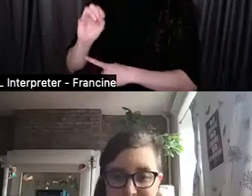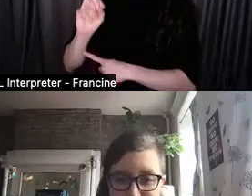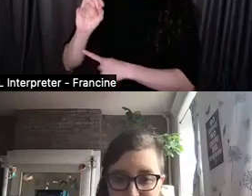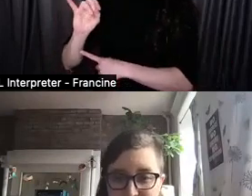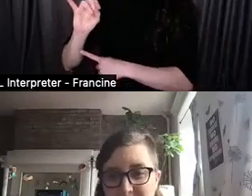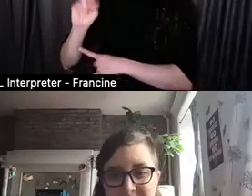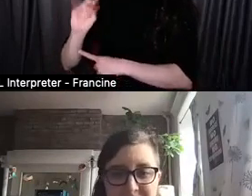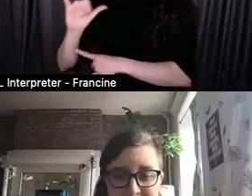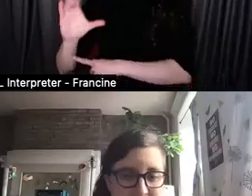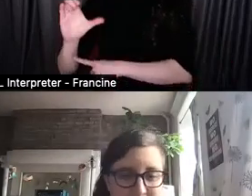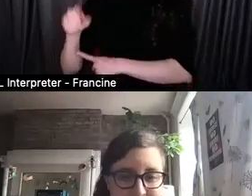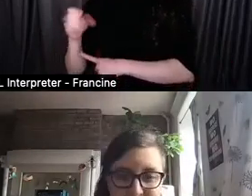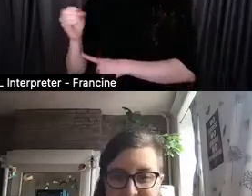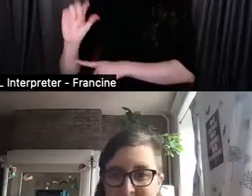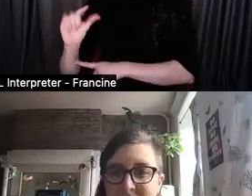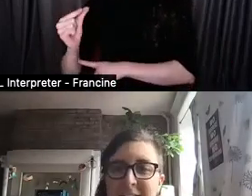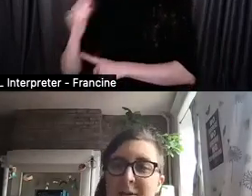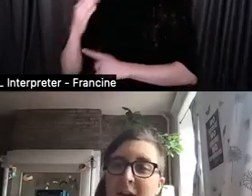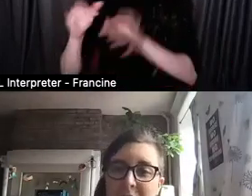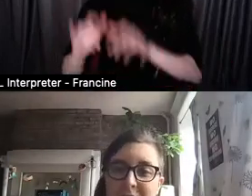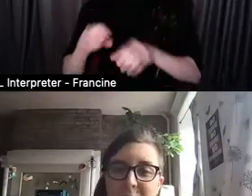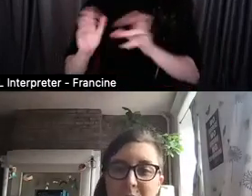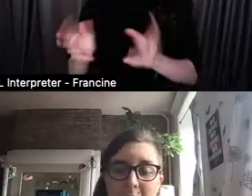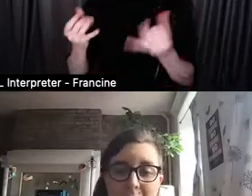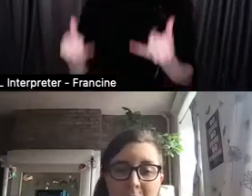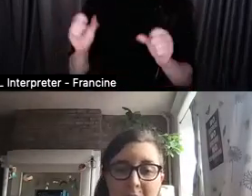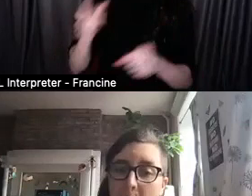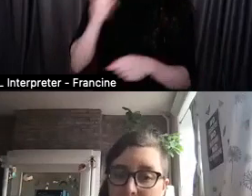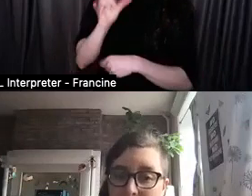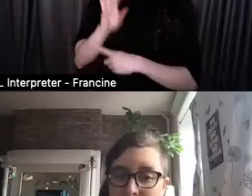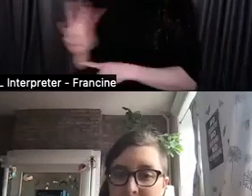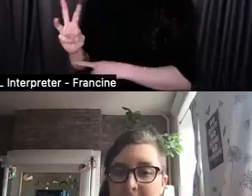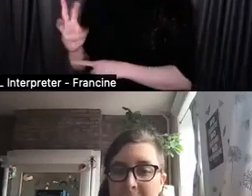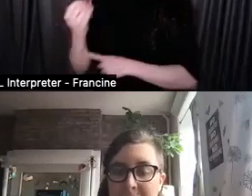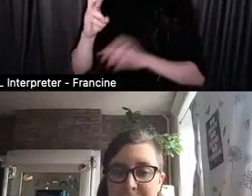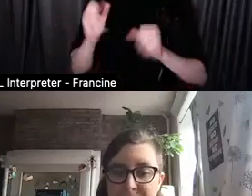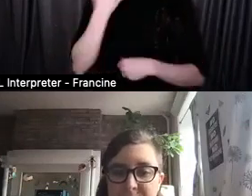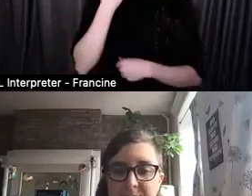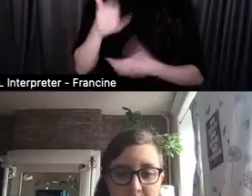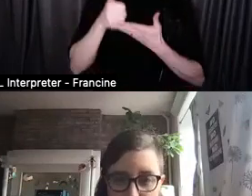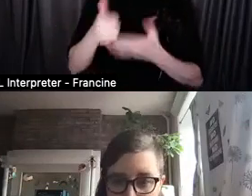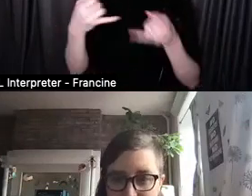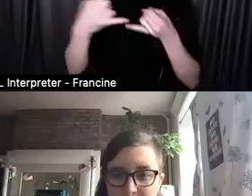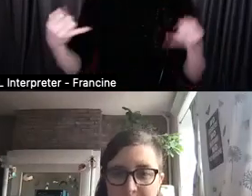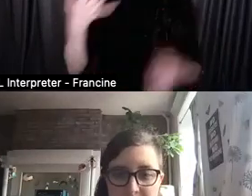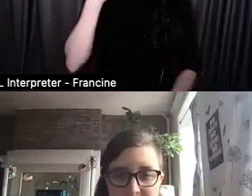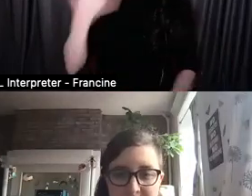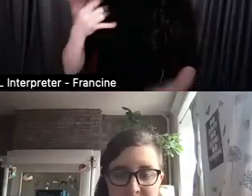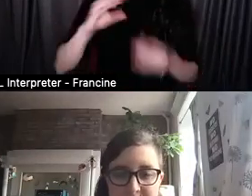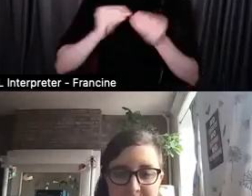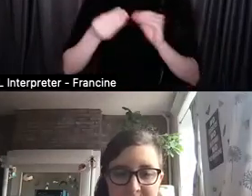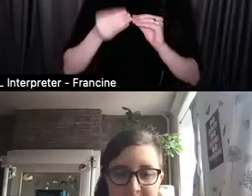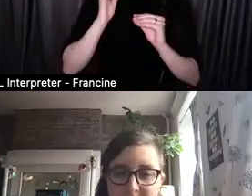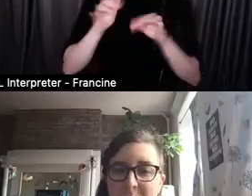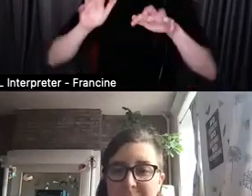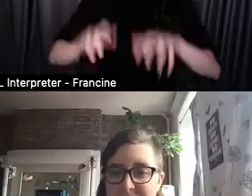NAMI-NYC.org, and that's going to be popping up in the chat any minute now. You can also call our helpline. That number is also going to